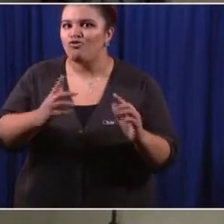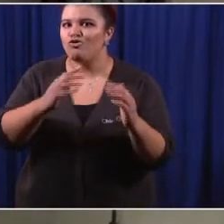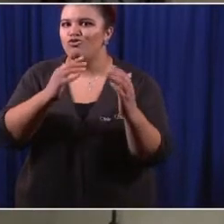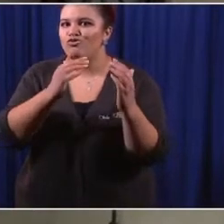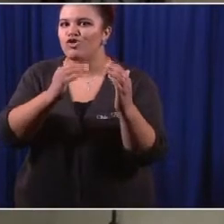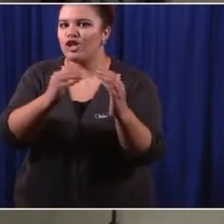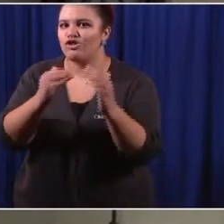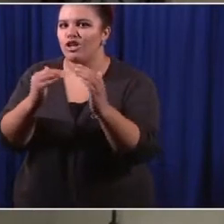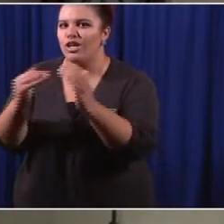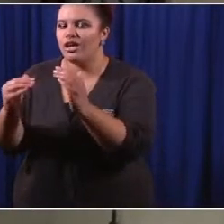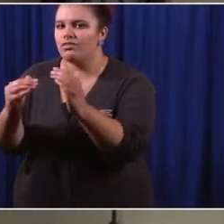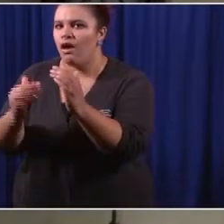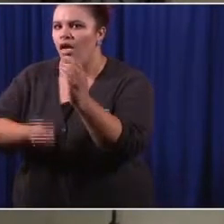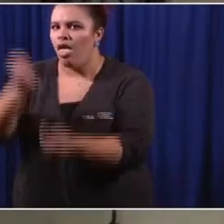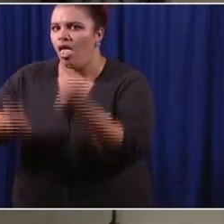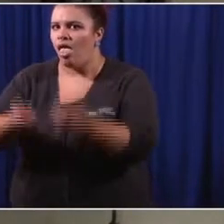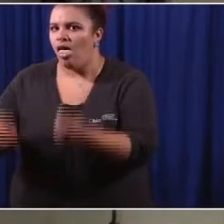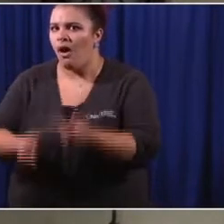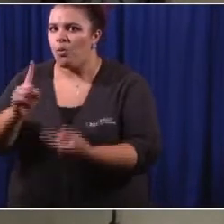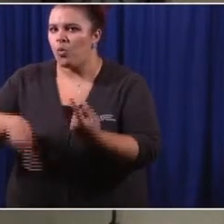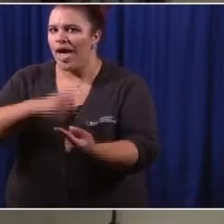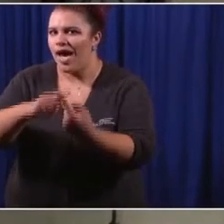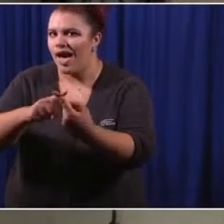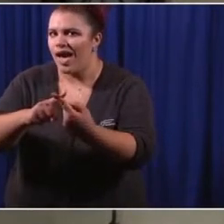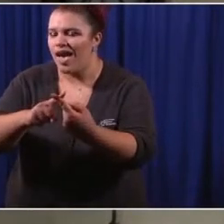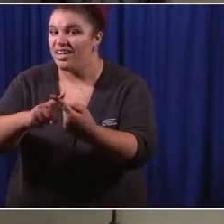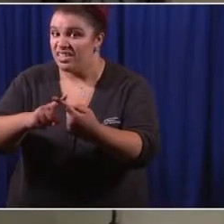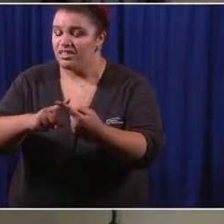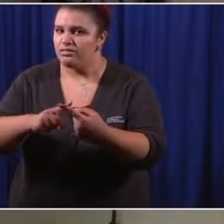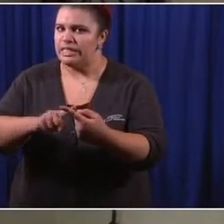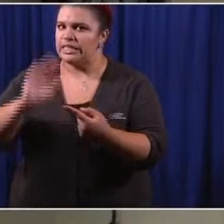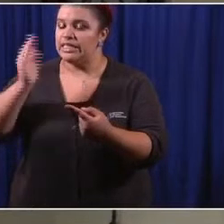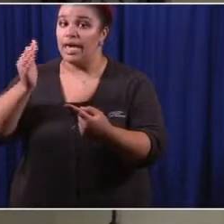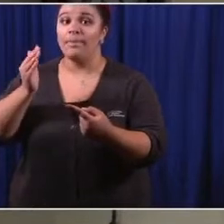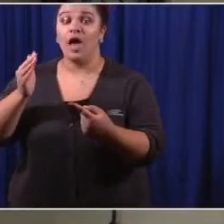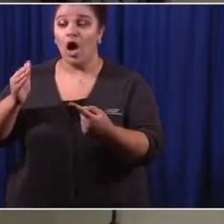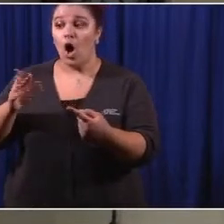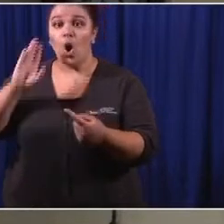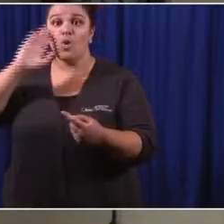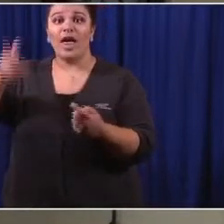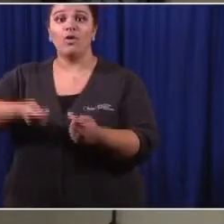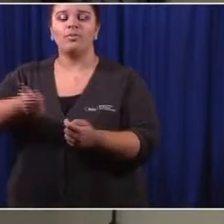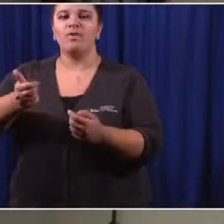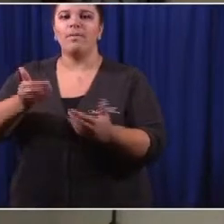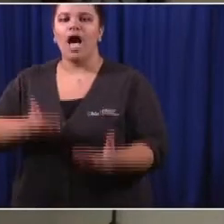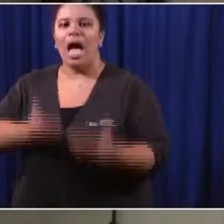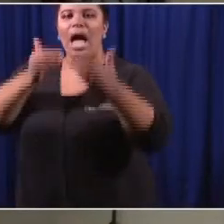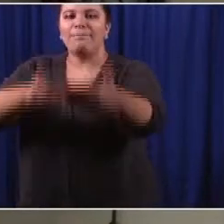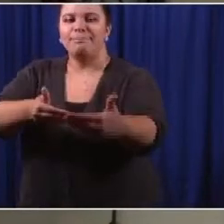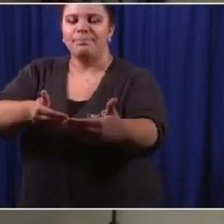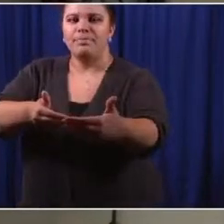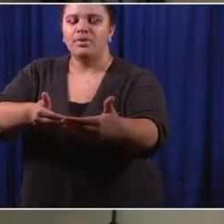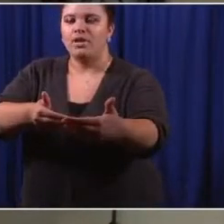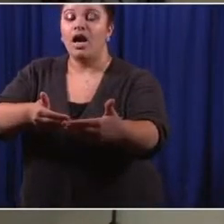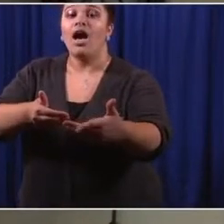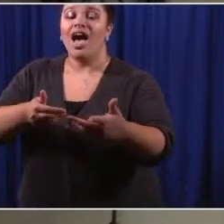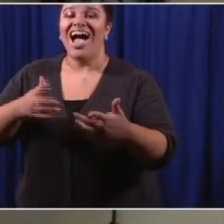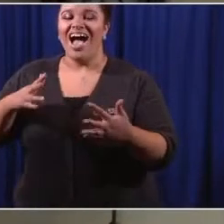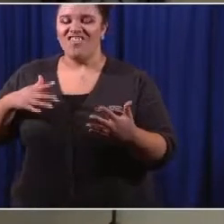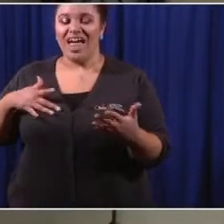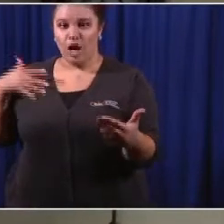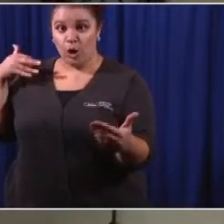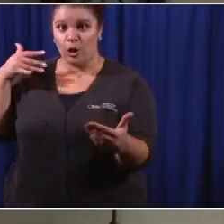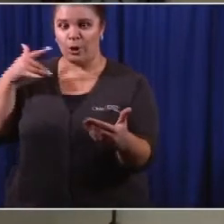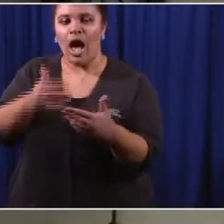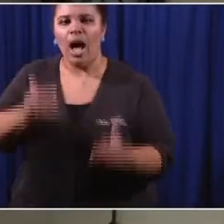cases, new cases per capita, and a certain time frame here? What are your goals at this point, and when would they likely see some of the remaining